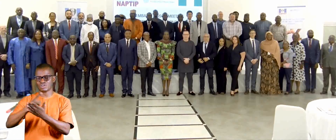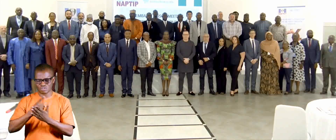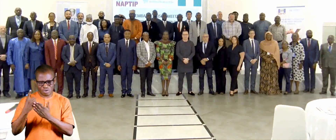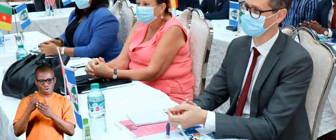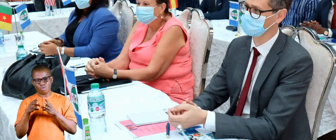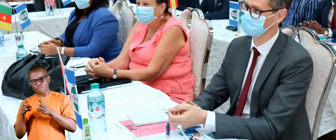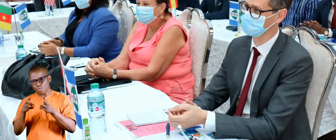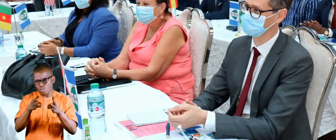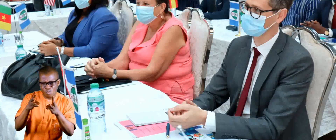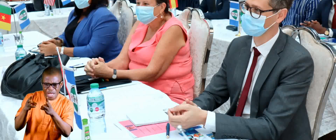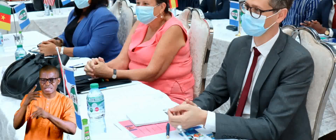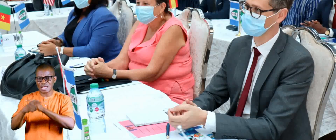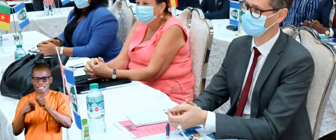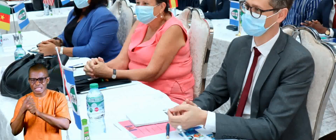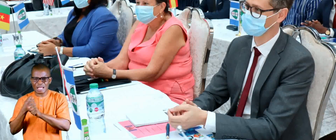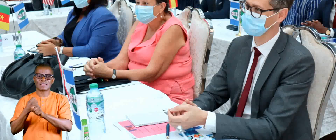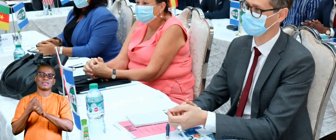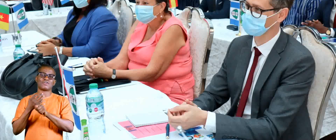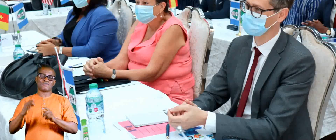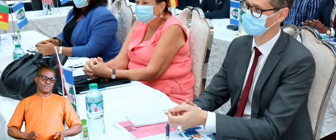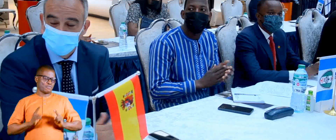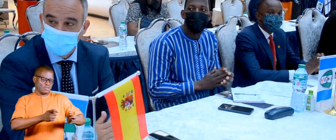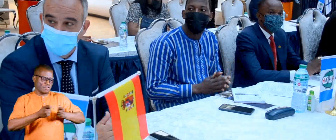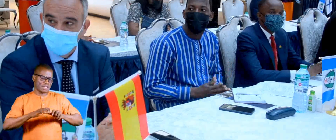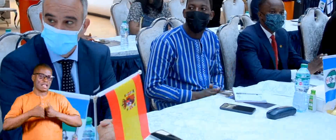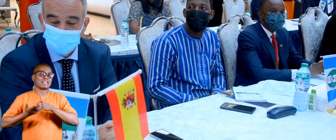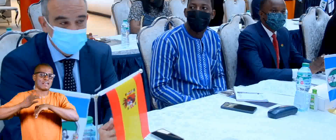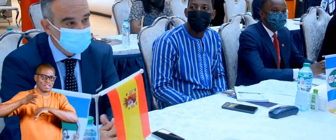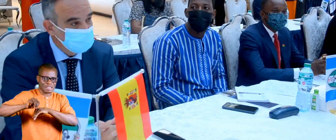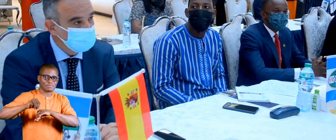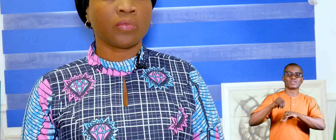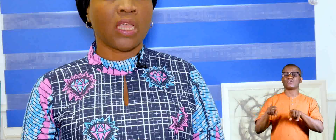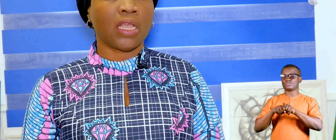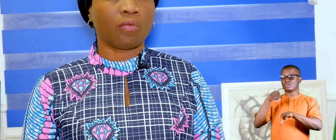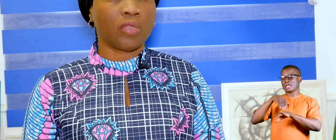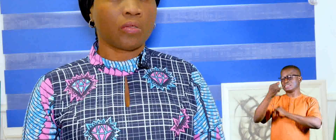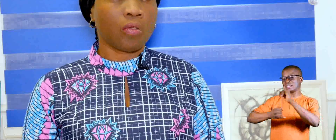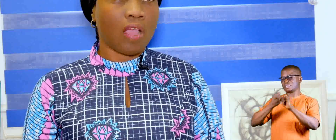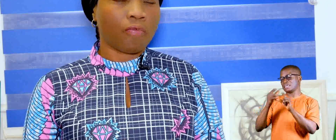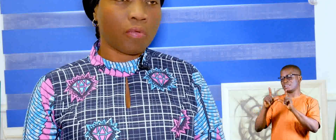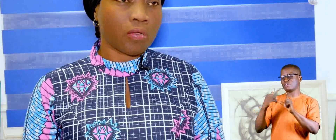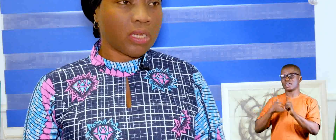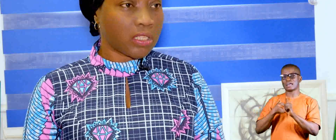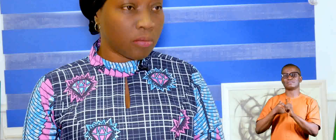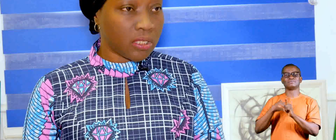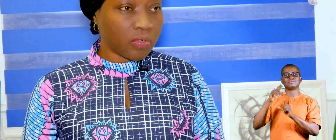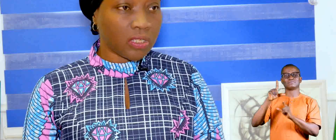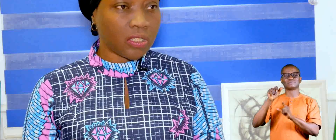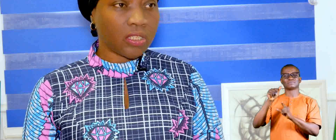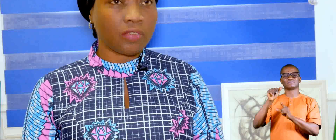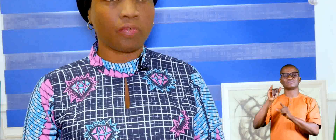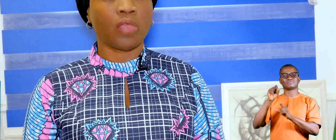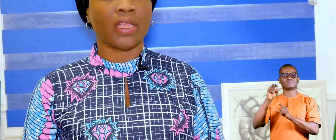discuss the trends and patterns of human trafficking as it affects their country. Also at the international level, we also have what we call the Liaison